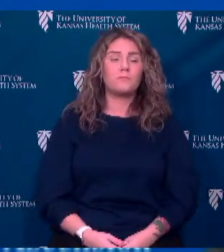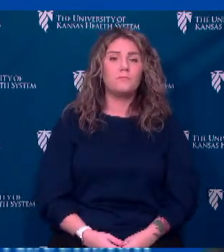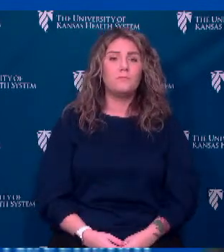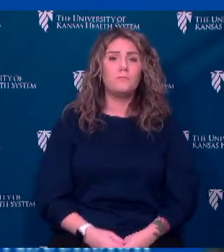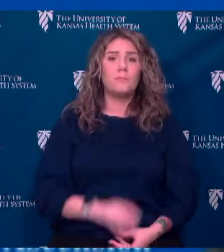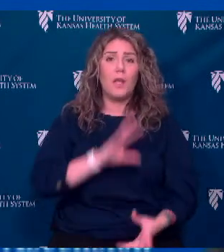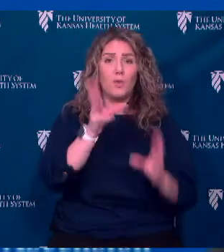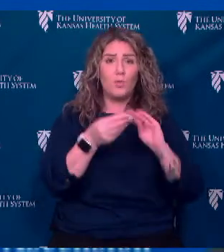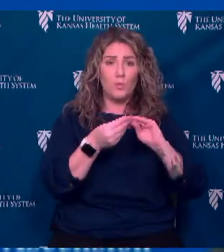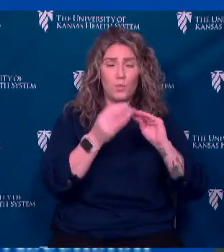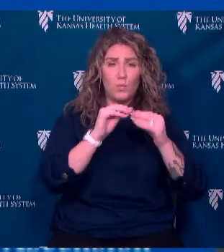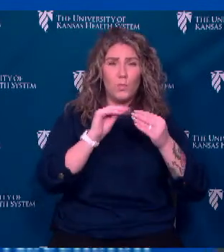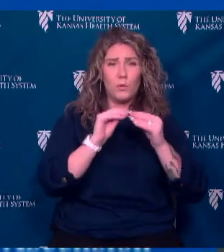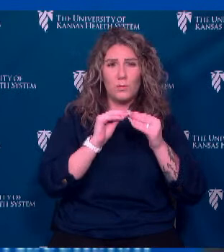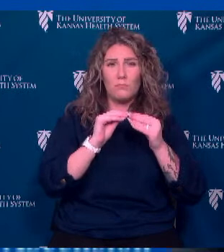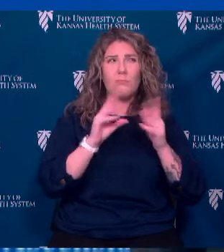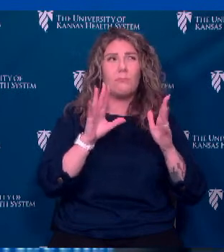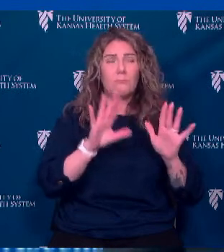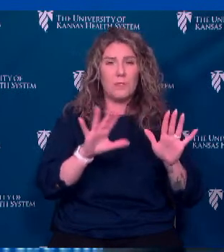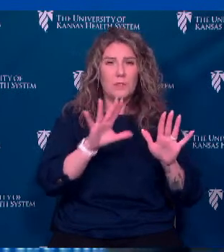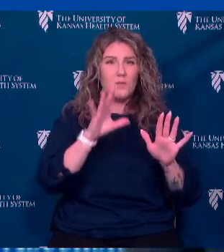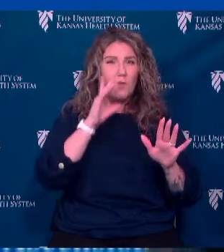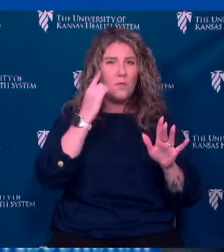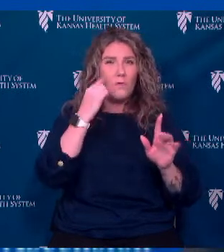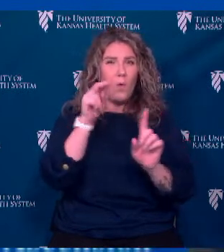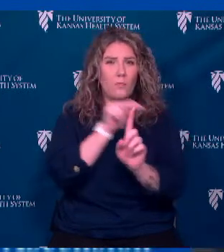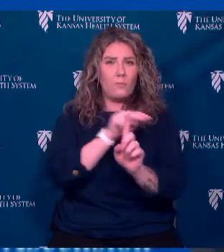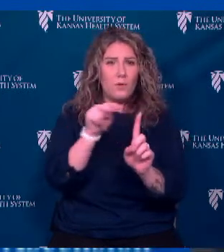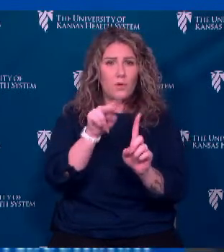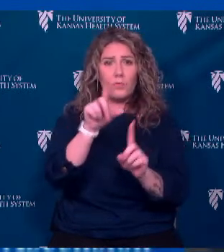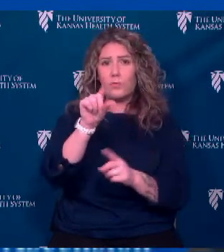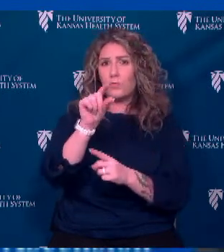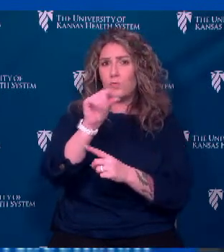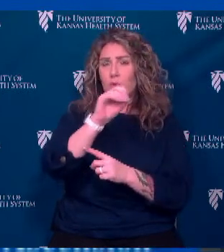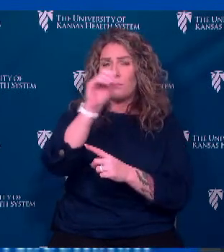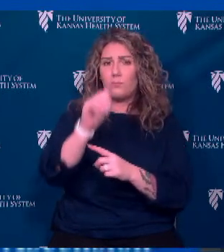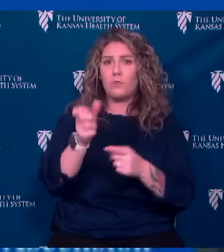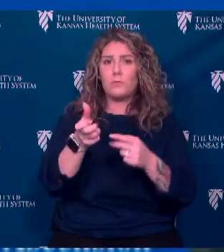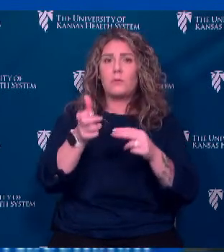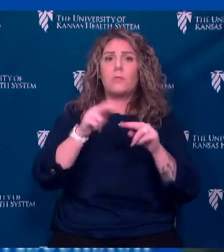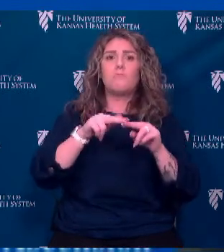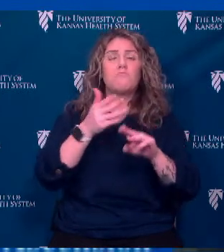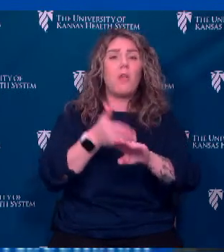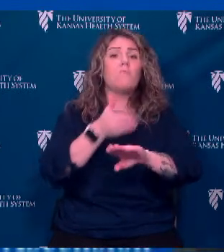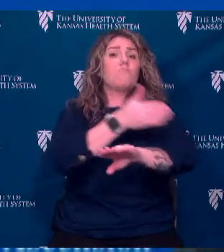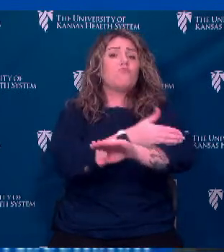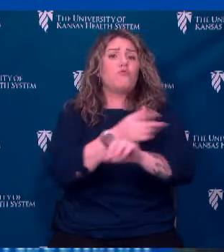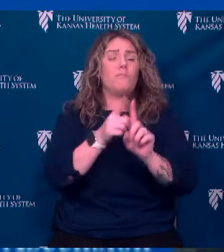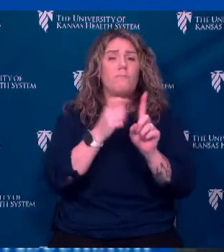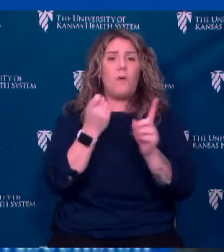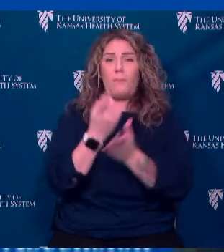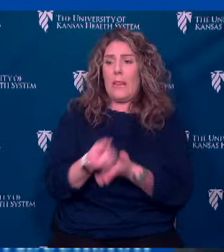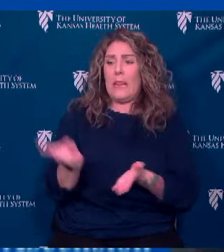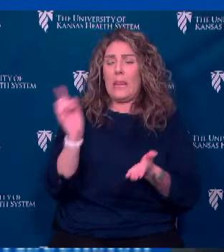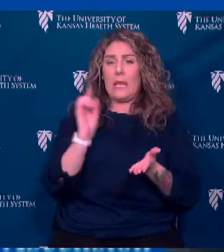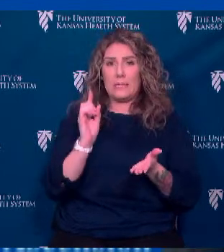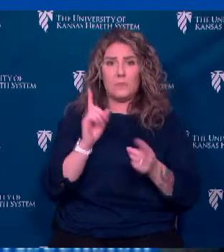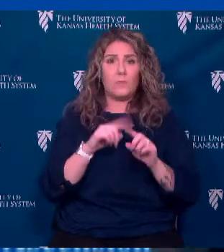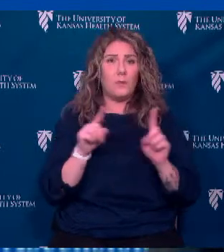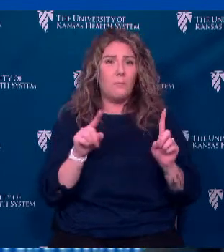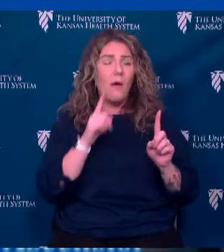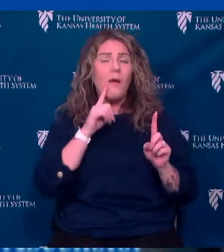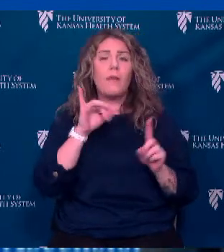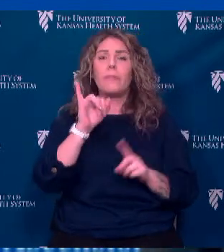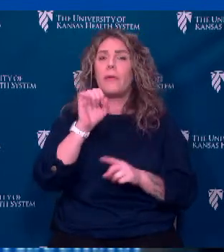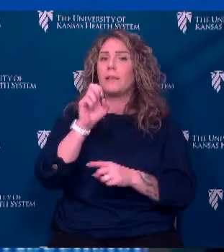total census, that's about, just to give some perspective, 20% improvement from last week. But when it comes to the